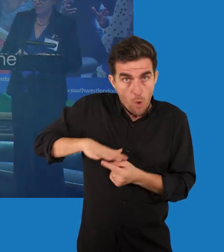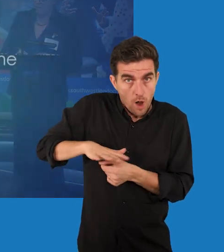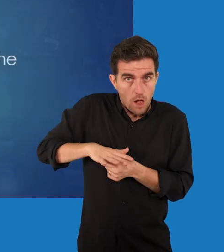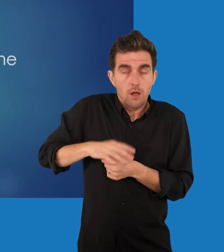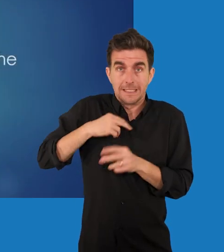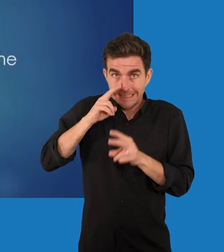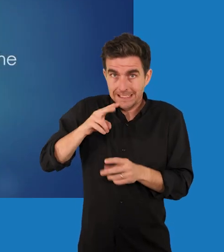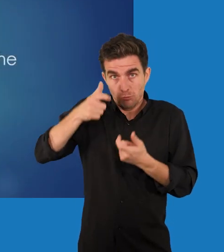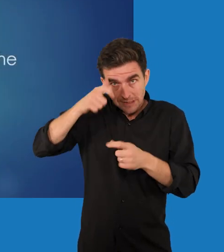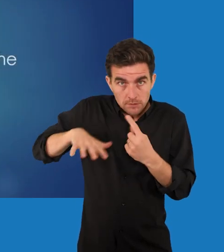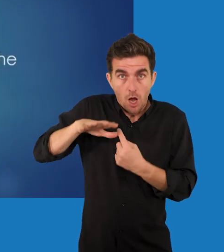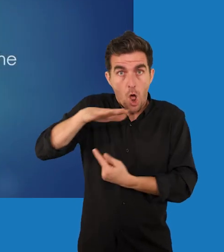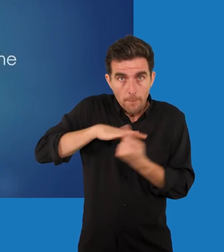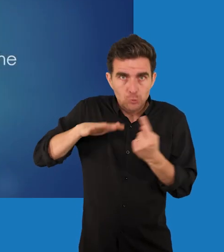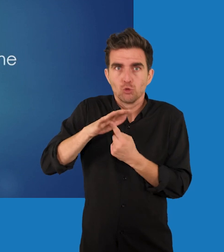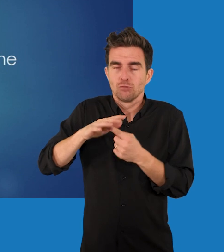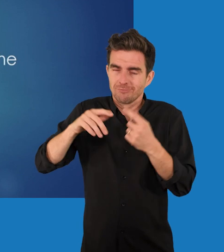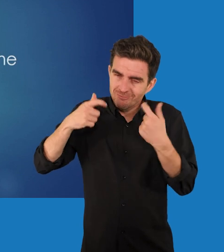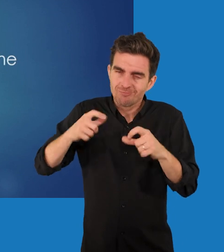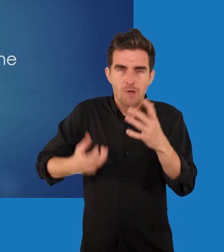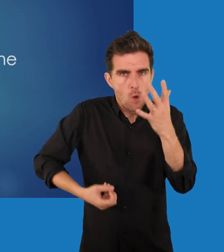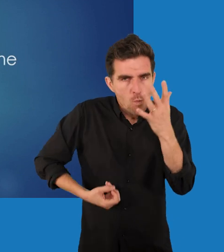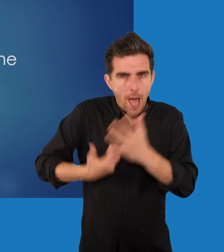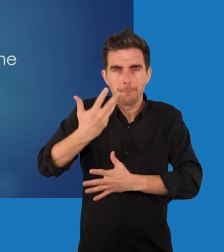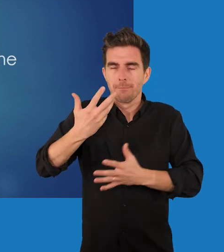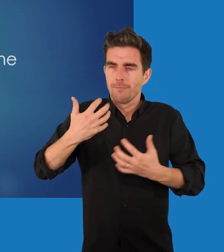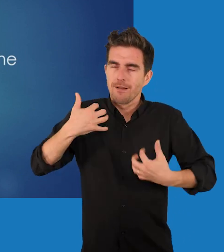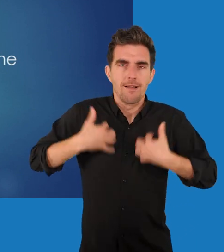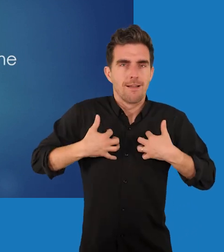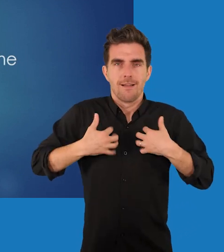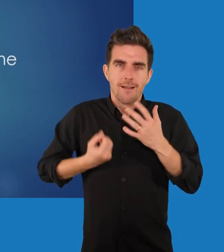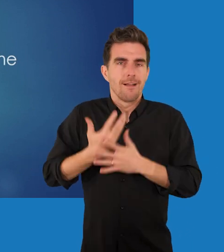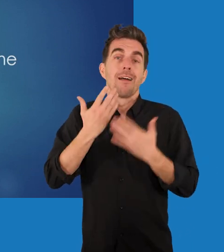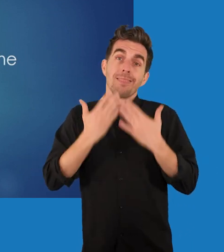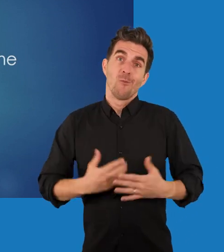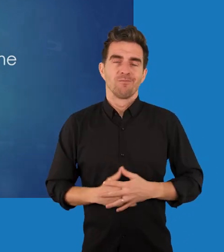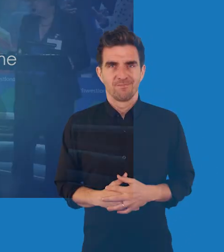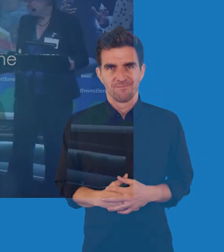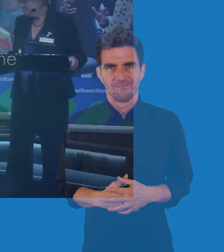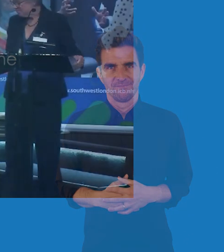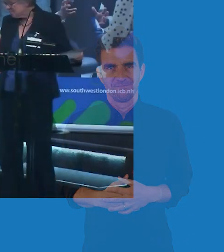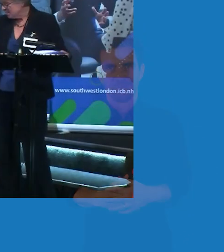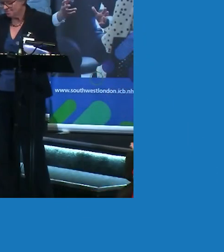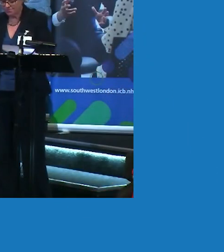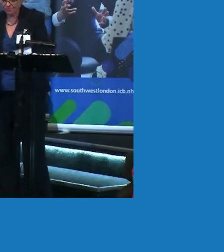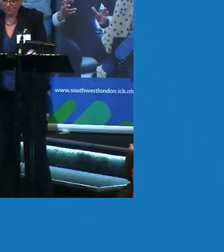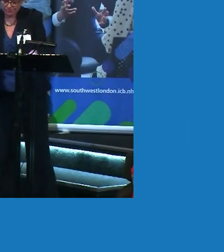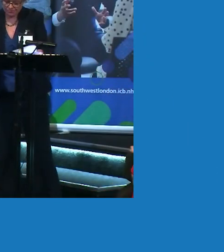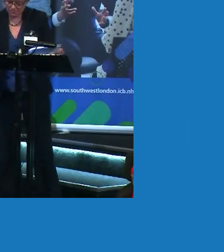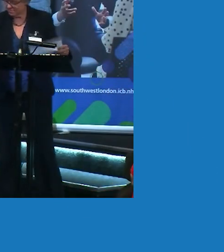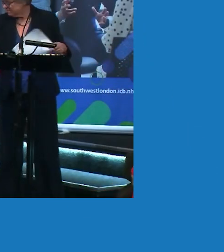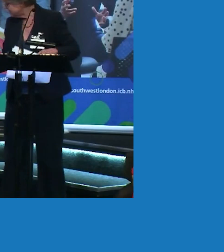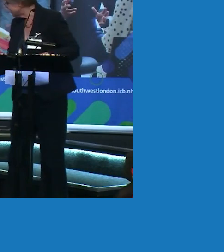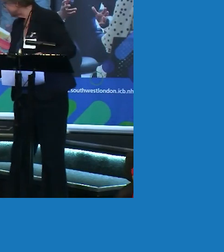locality, to see the residents and the communities whom we serve thrive and flourish. Thank you.